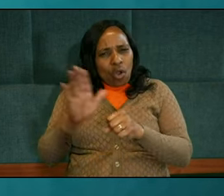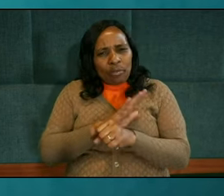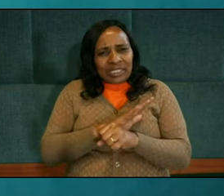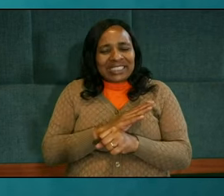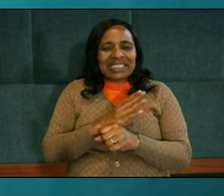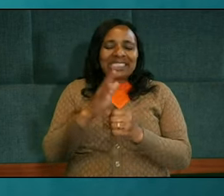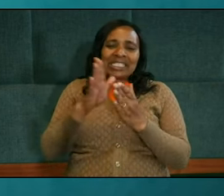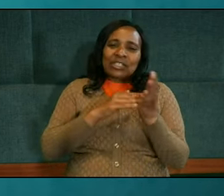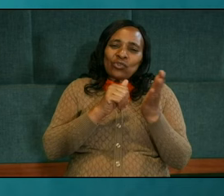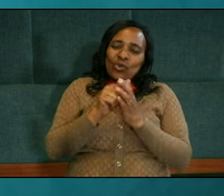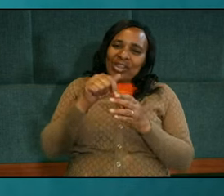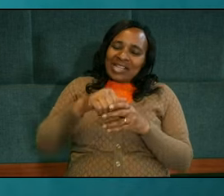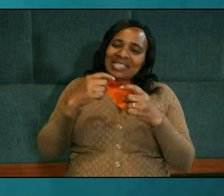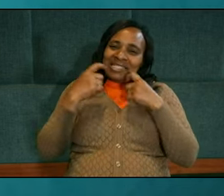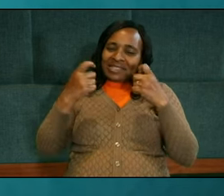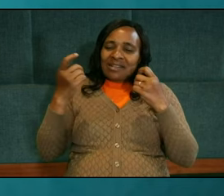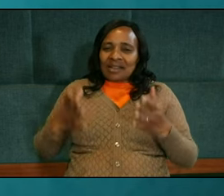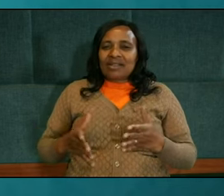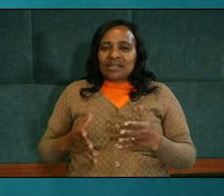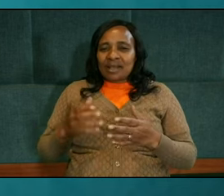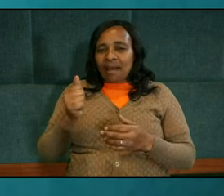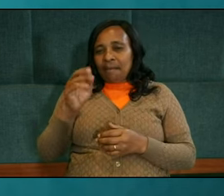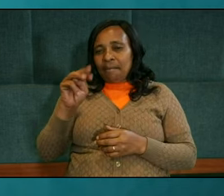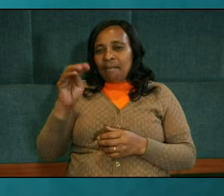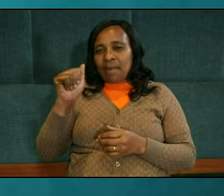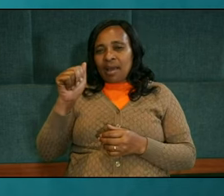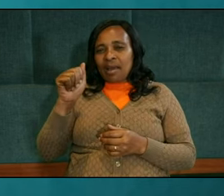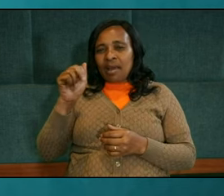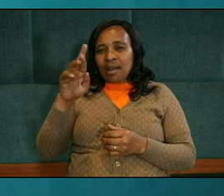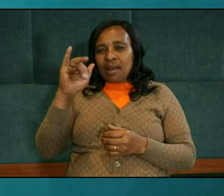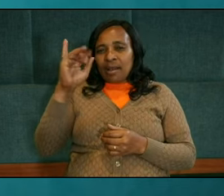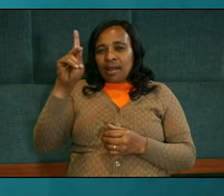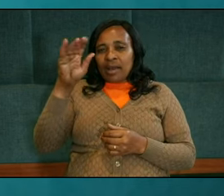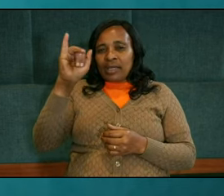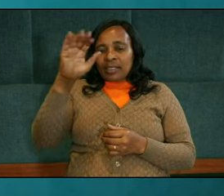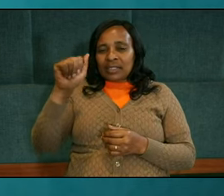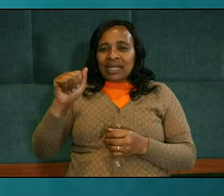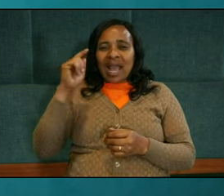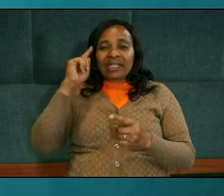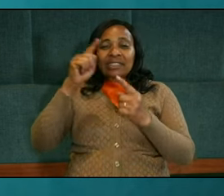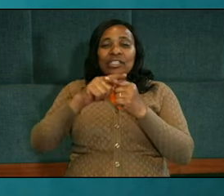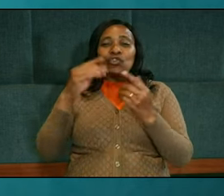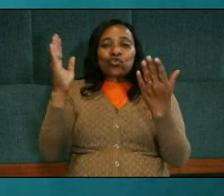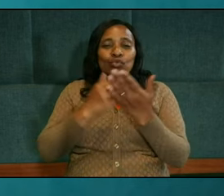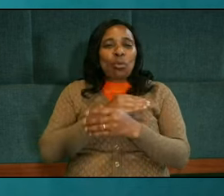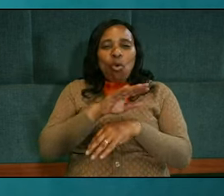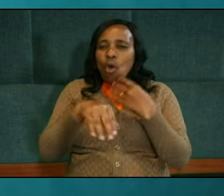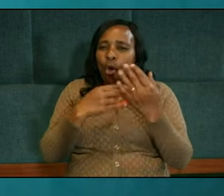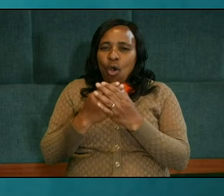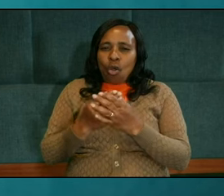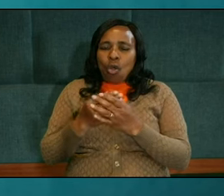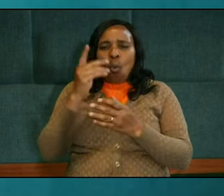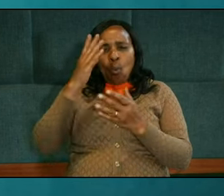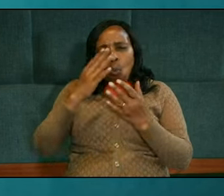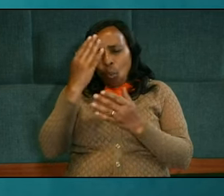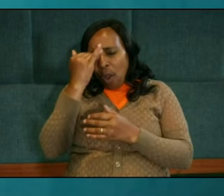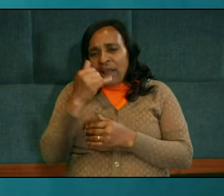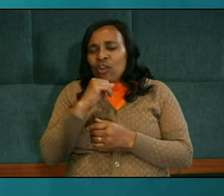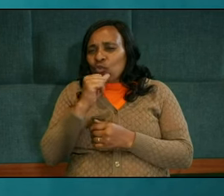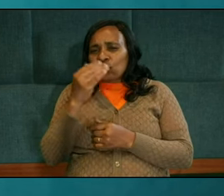those wicked people, the Amalekites. Wage war against them until you have wiped them out. Why do you not obey the Lord?"